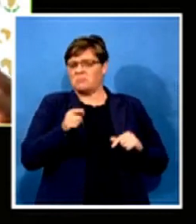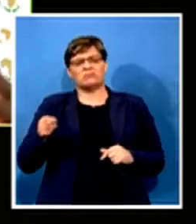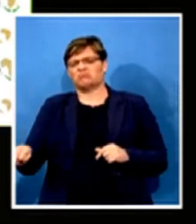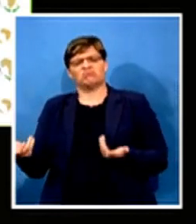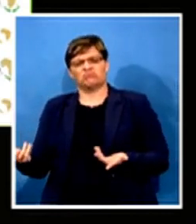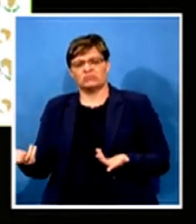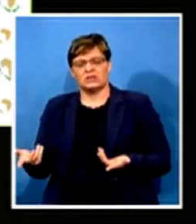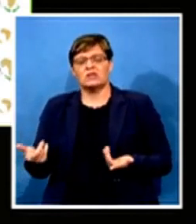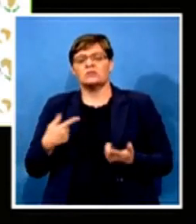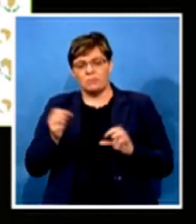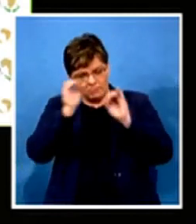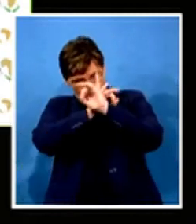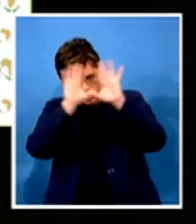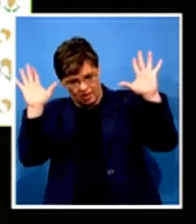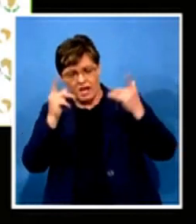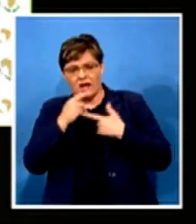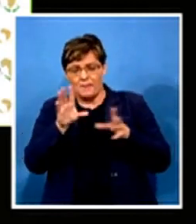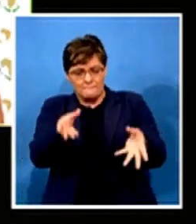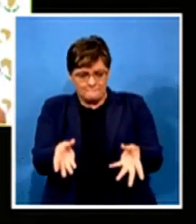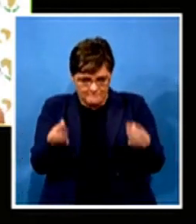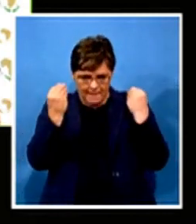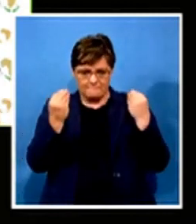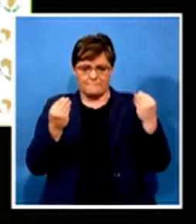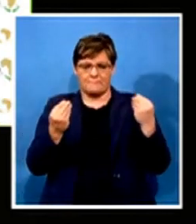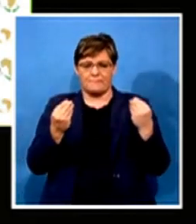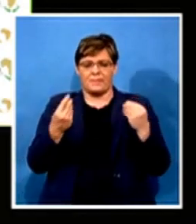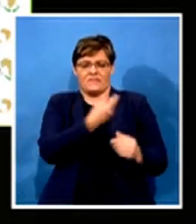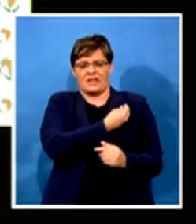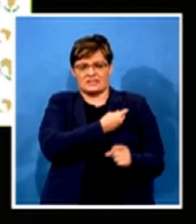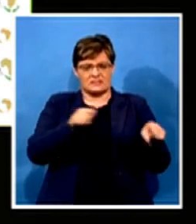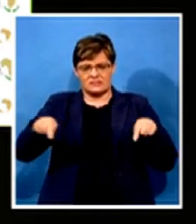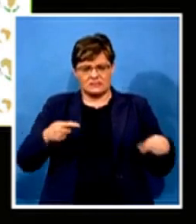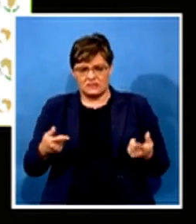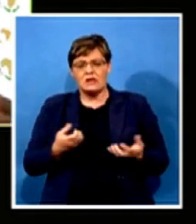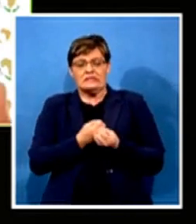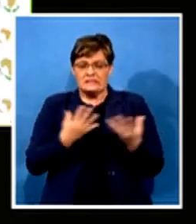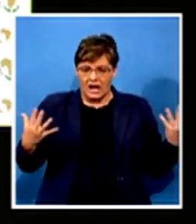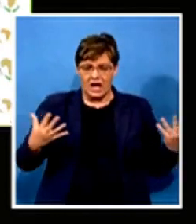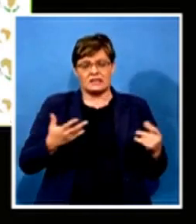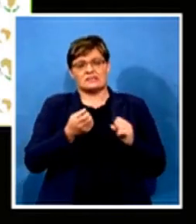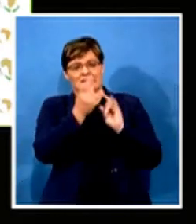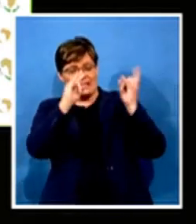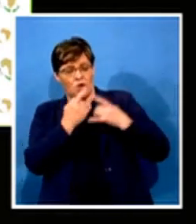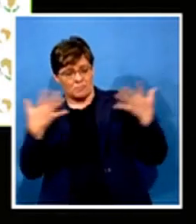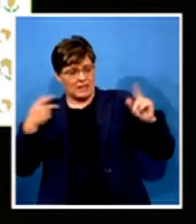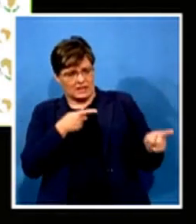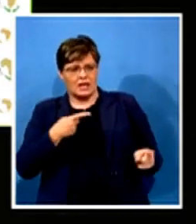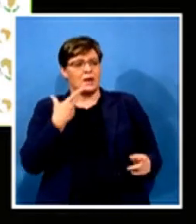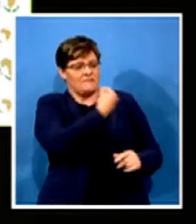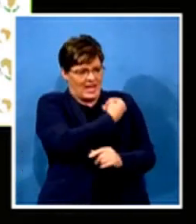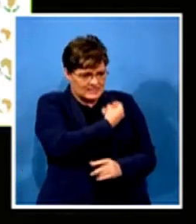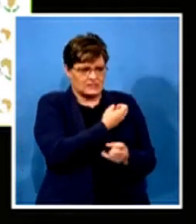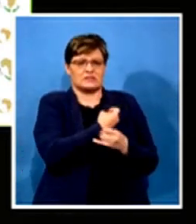vaccines, start vaccinating at the capital cities or the big cities areas while waiting for